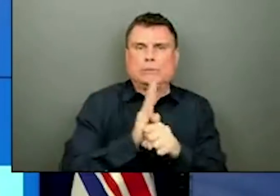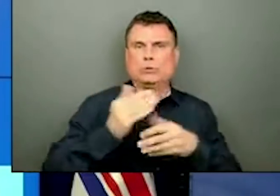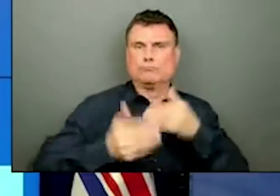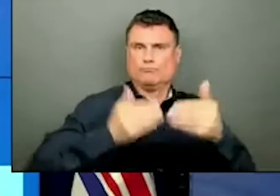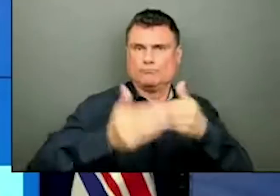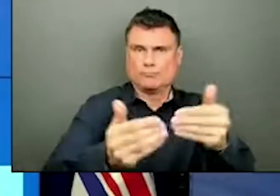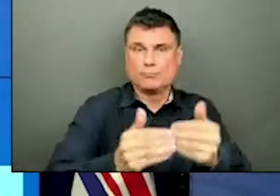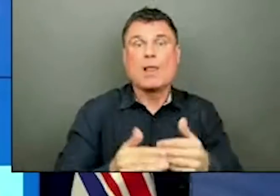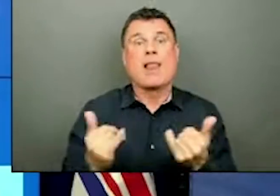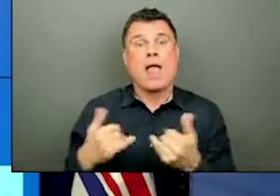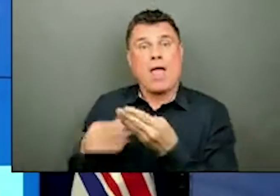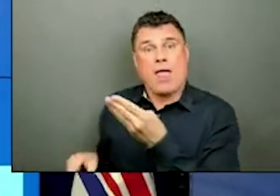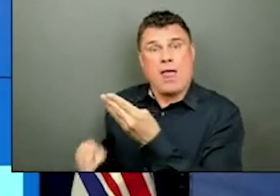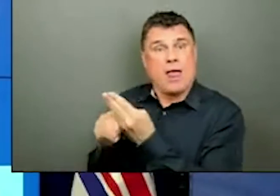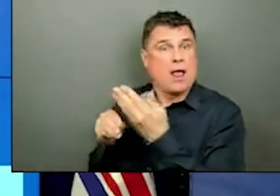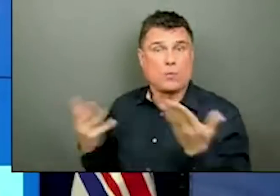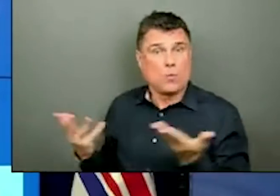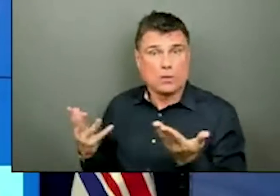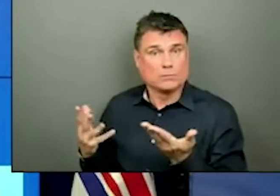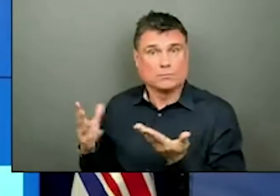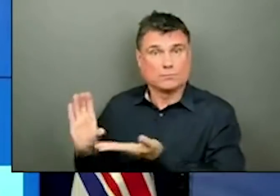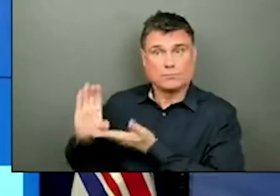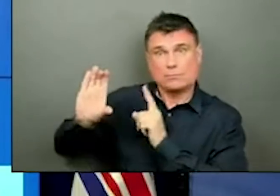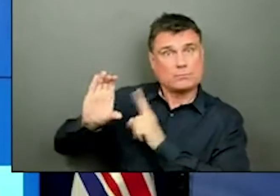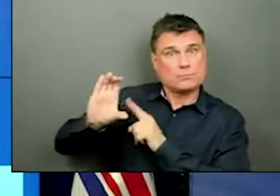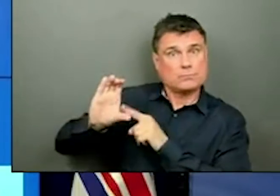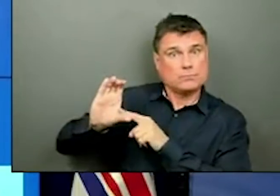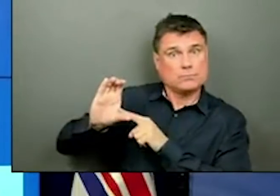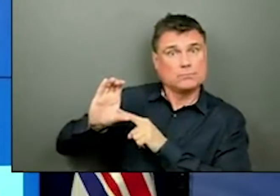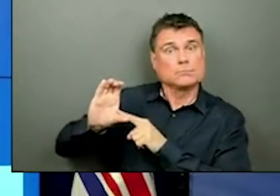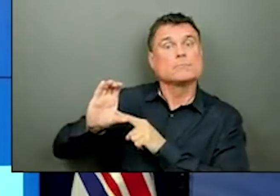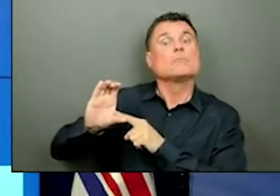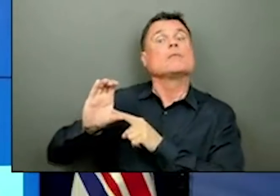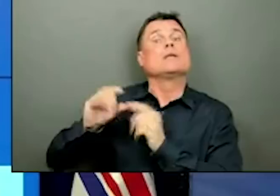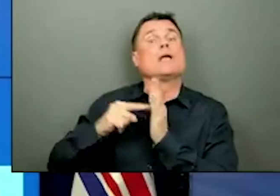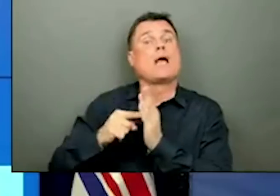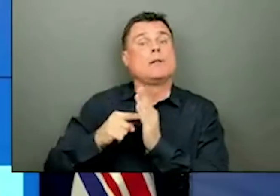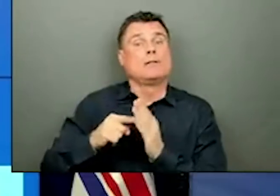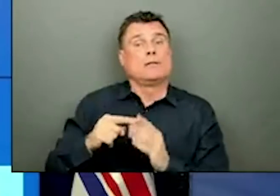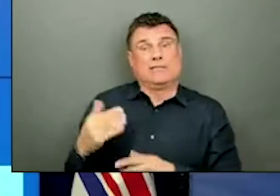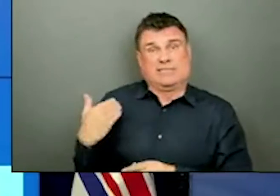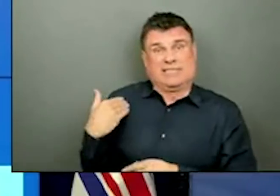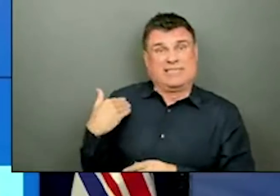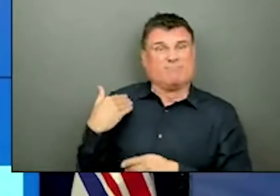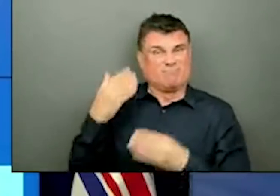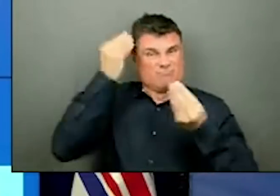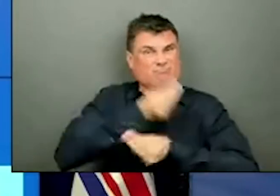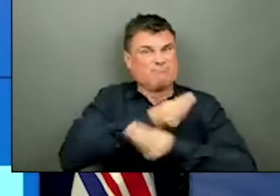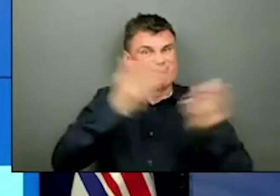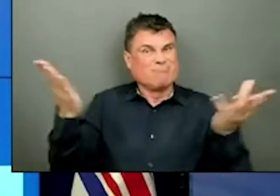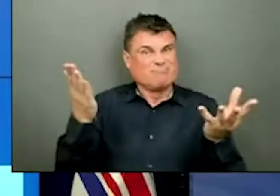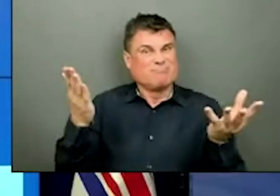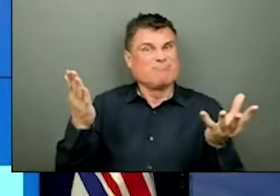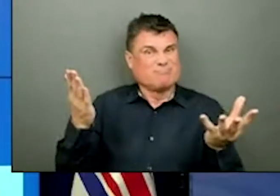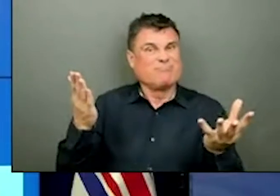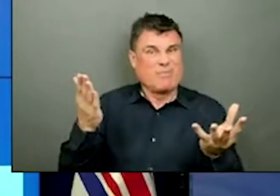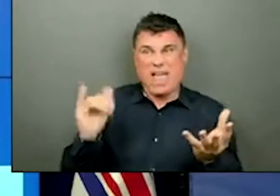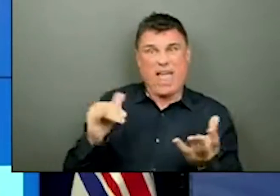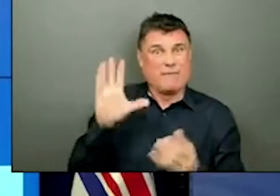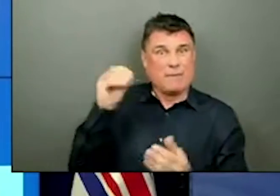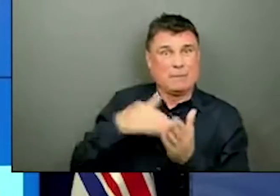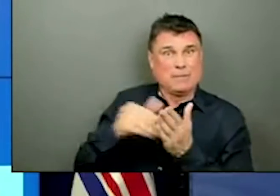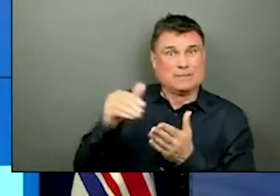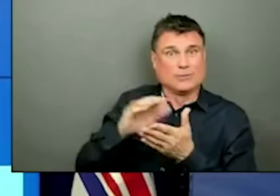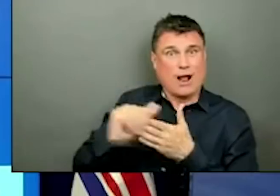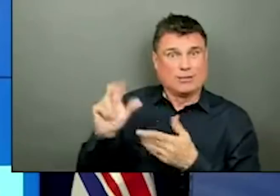announced additional measures. Of course, we just announced the Circuit Breaker Relief Grant Program. We are reintroducing